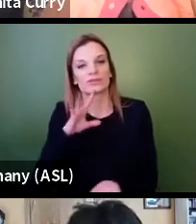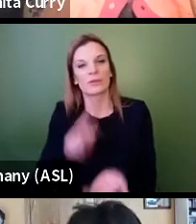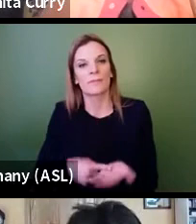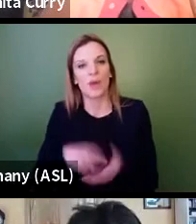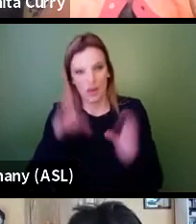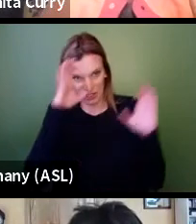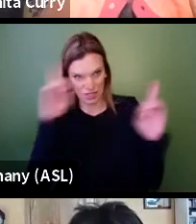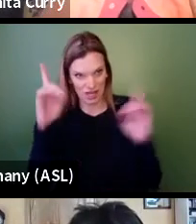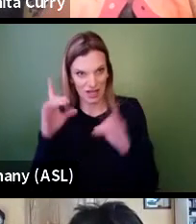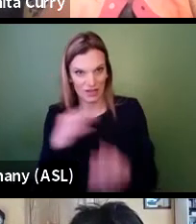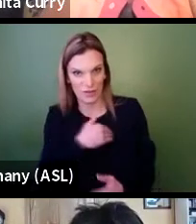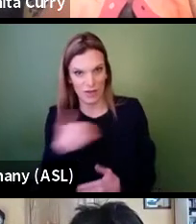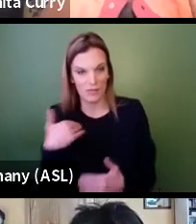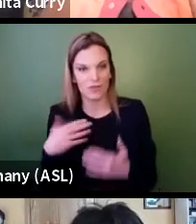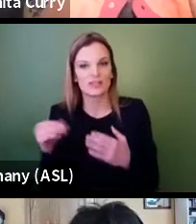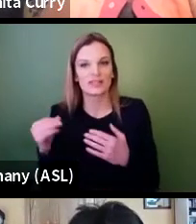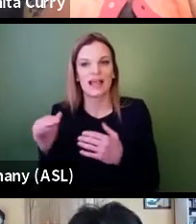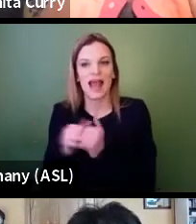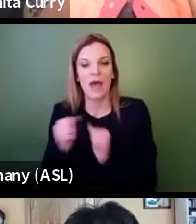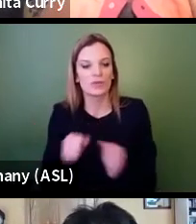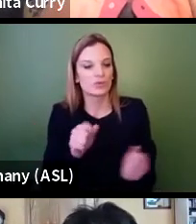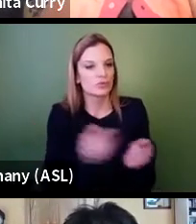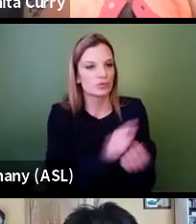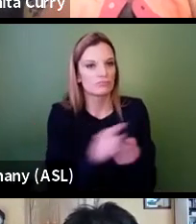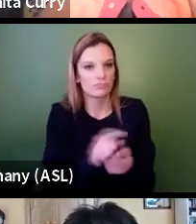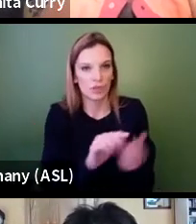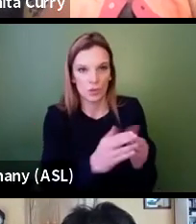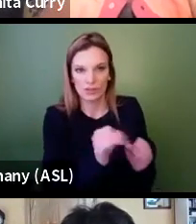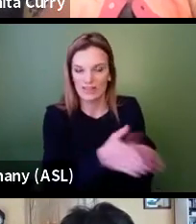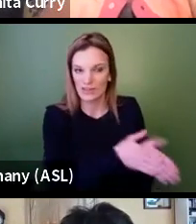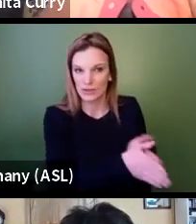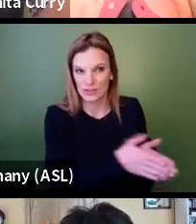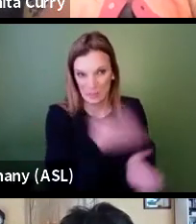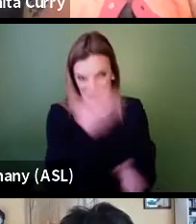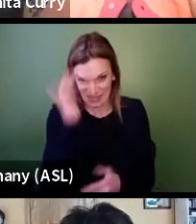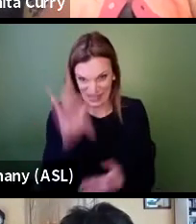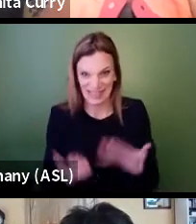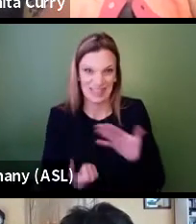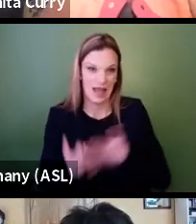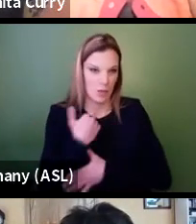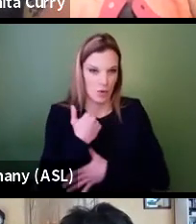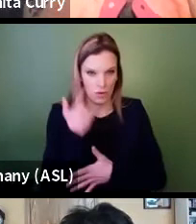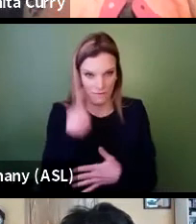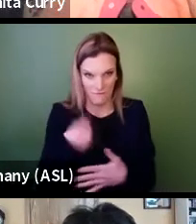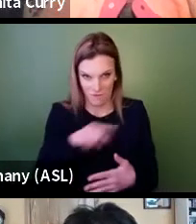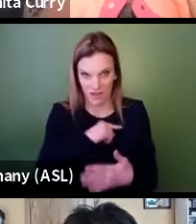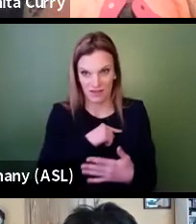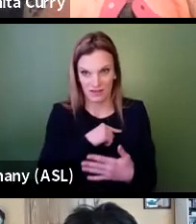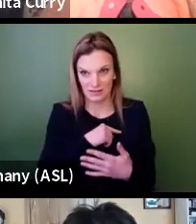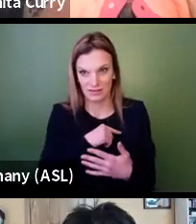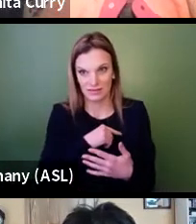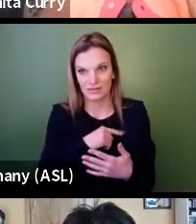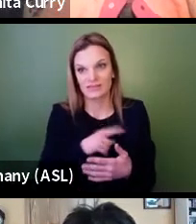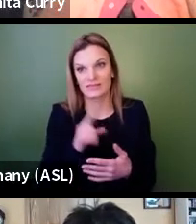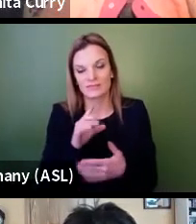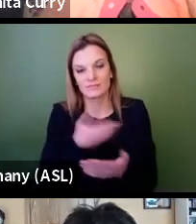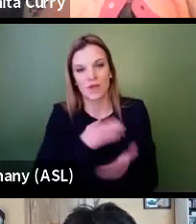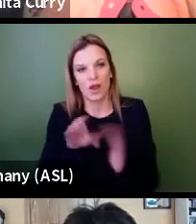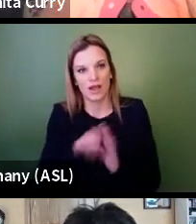asking for volunteers around communities of interest. And because it's such a high priority for us in terms of the